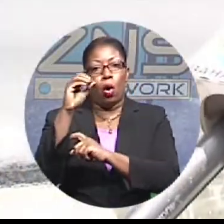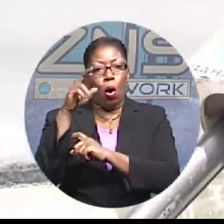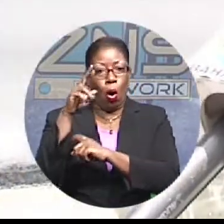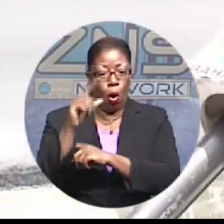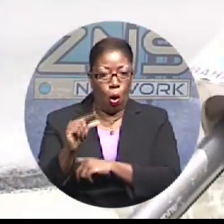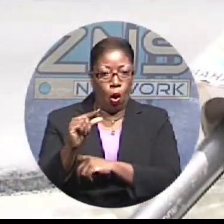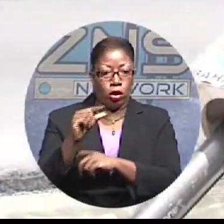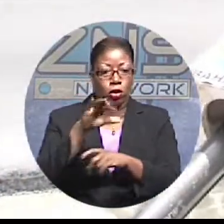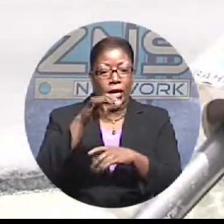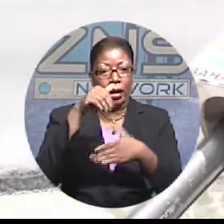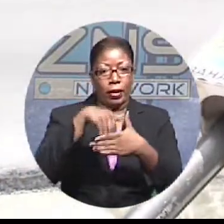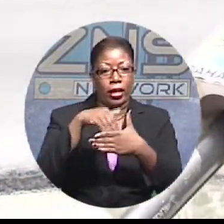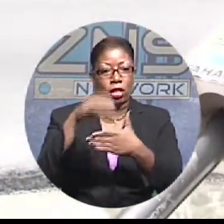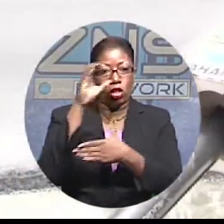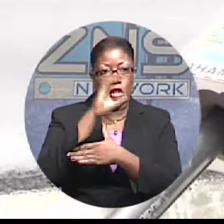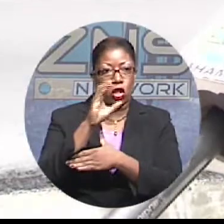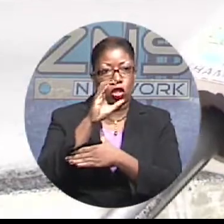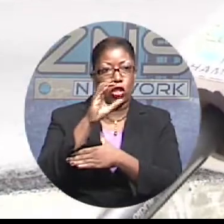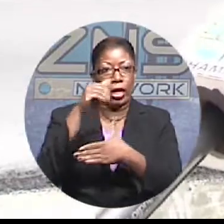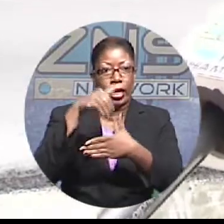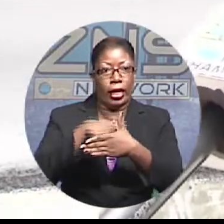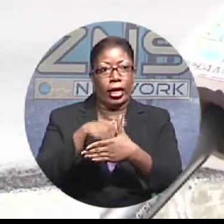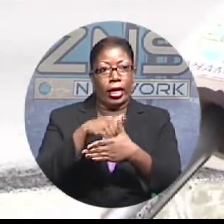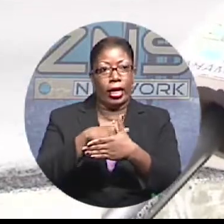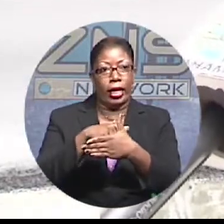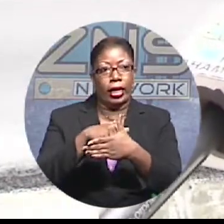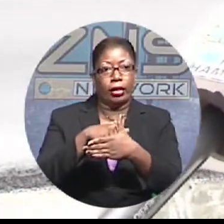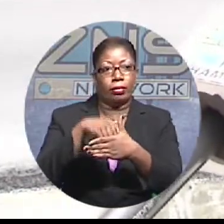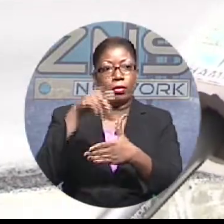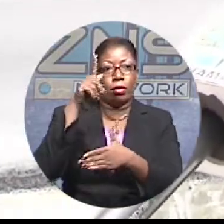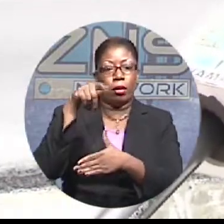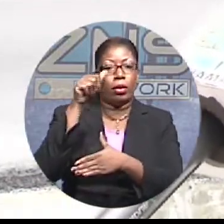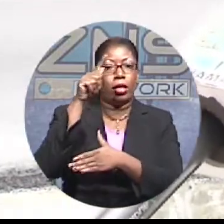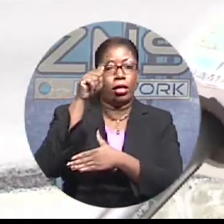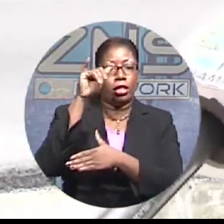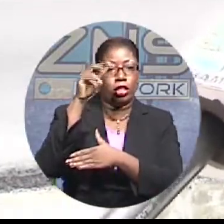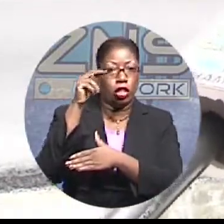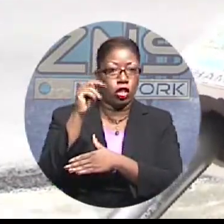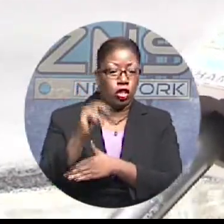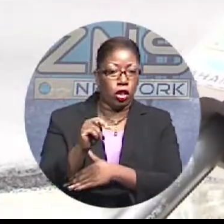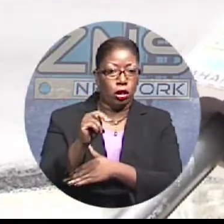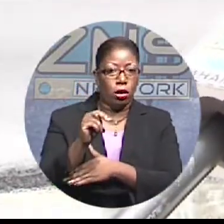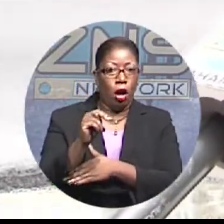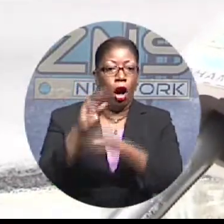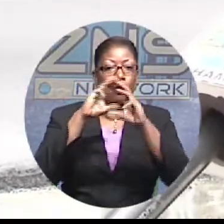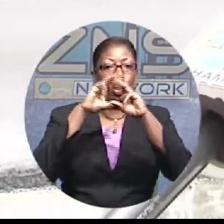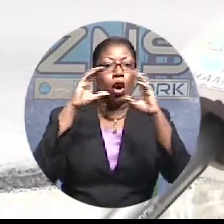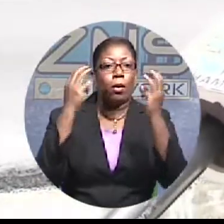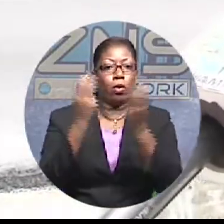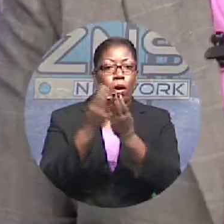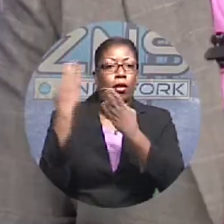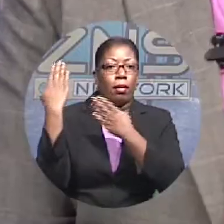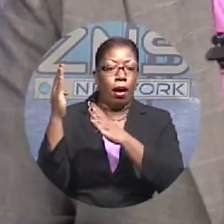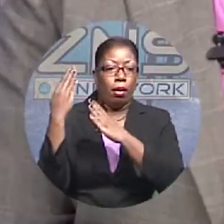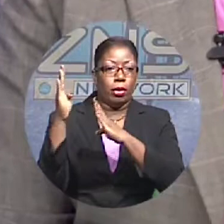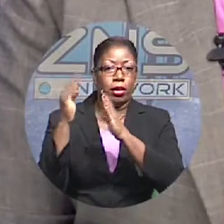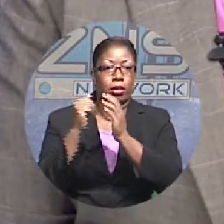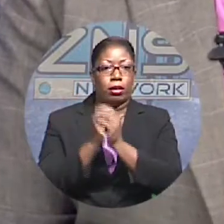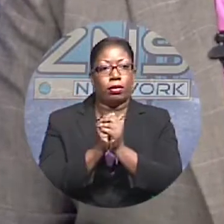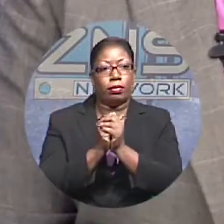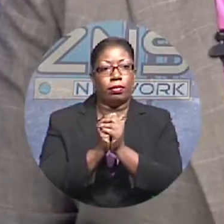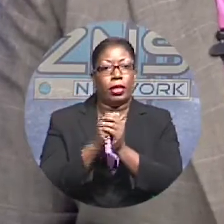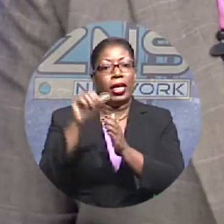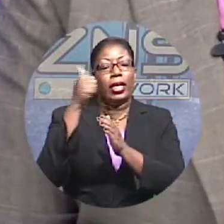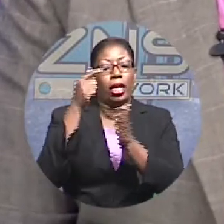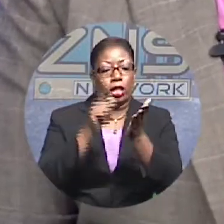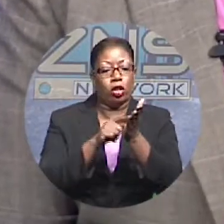and you'll type in the search bar, you're going to type in Petition Attorney General of the Commonwealth of the Bahamas. In other